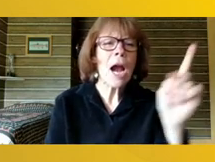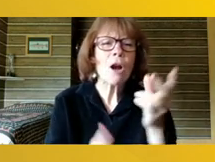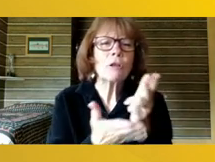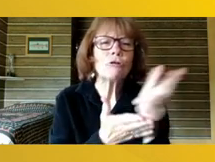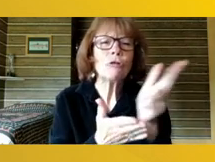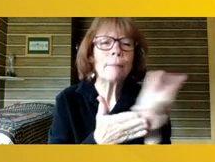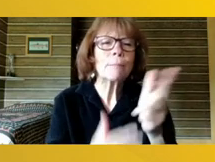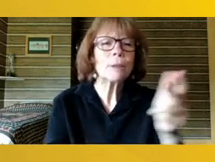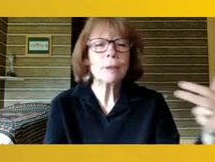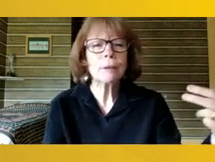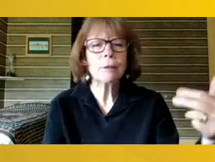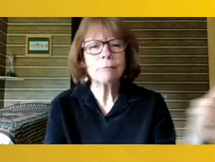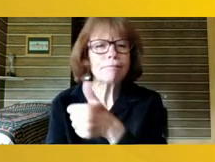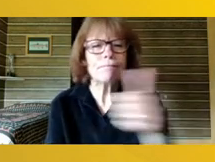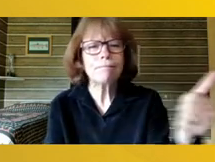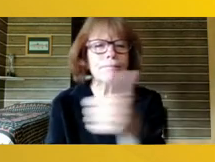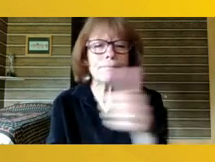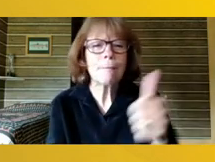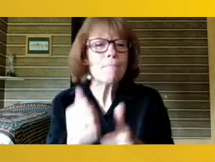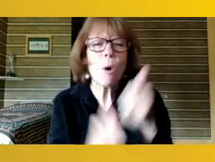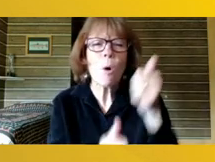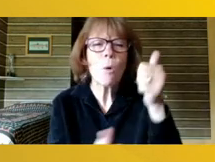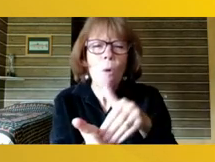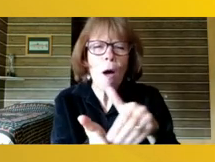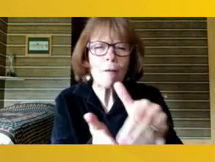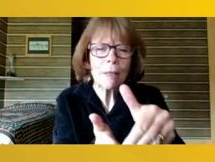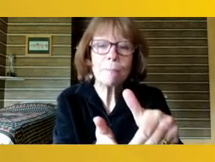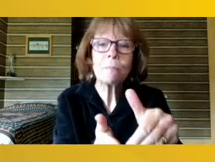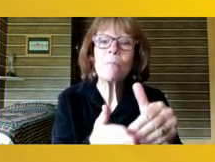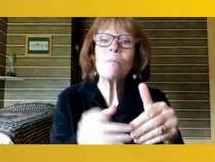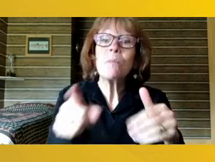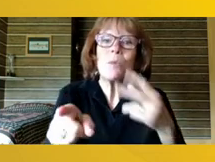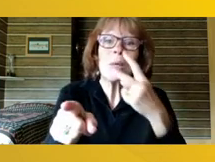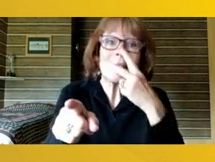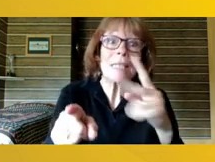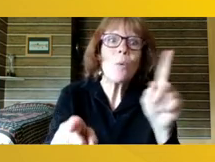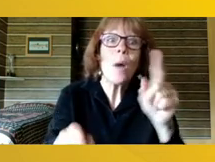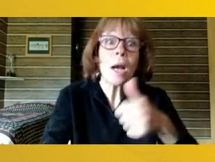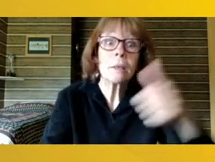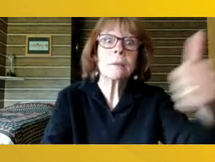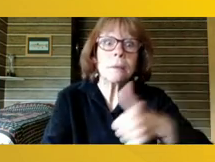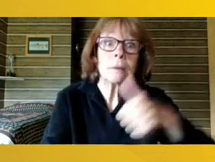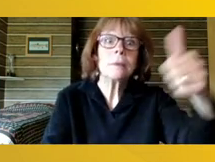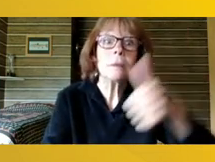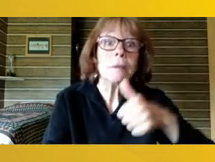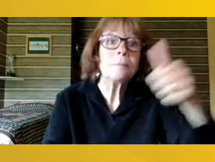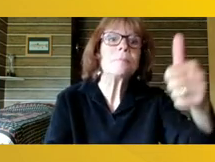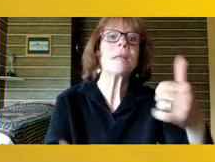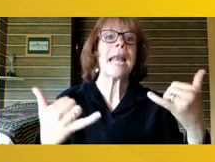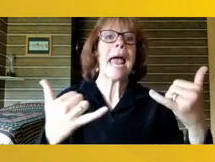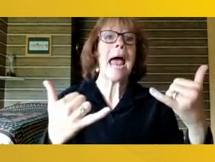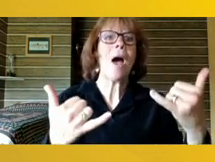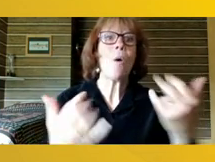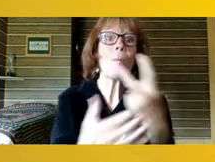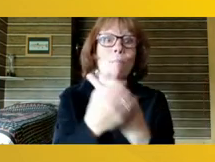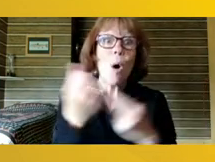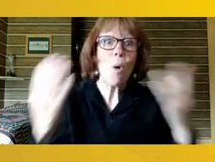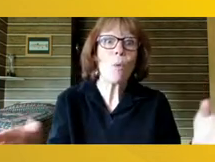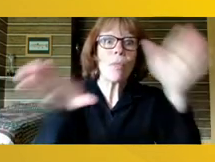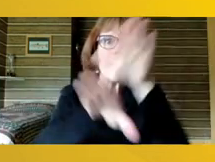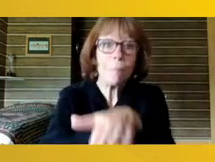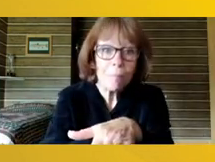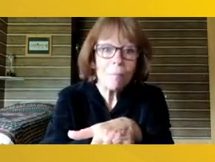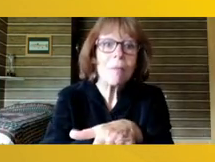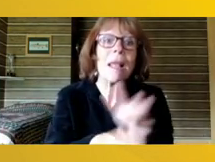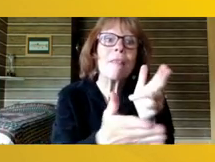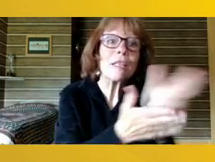show if you could show that picture of the ship traffic, yeah. So then they have to create a model where they're both considering where are the whales and